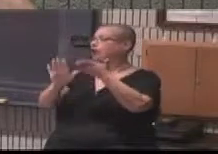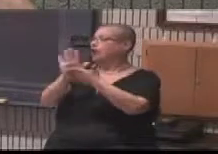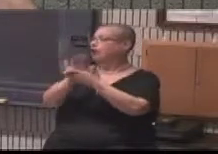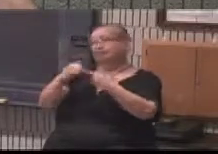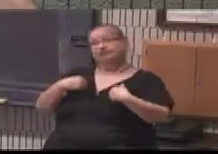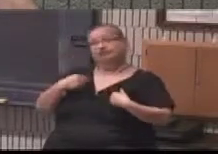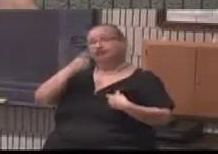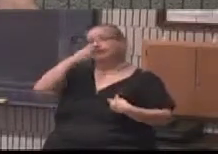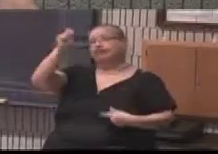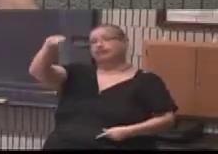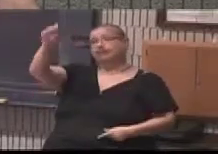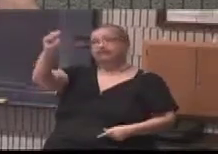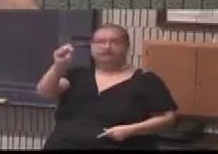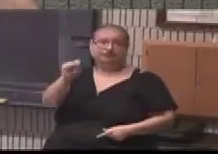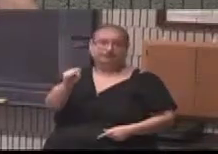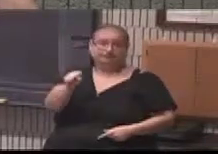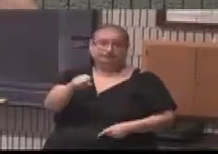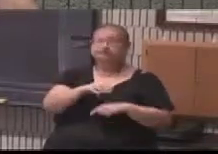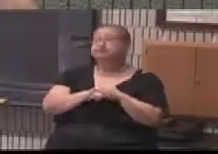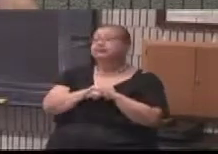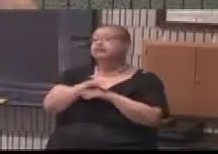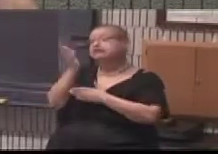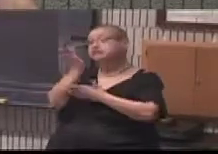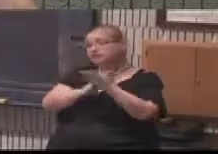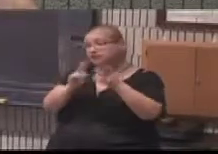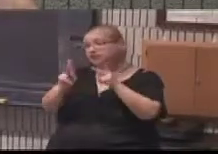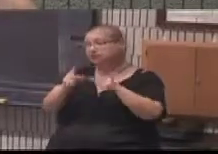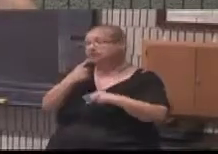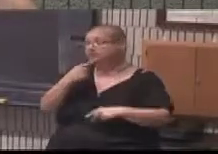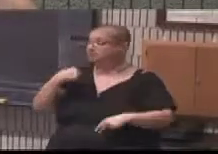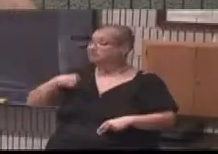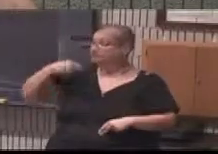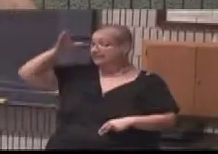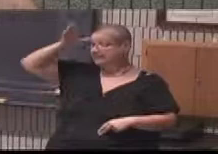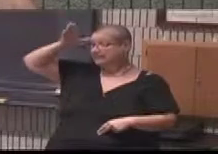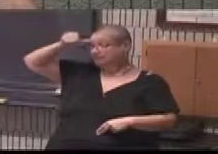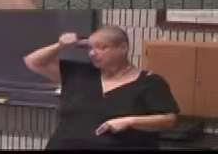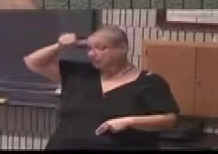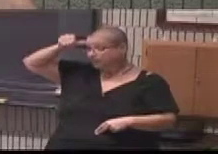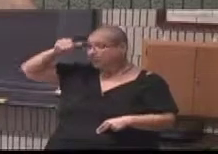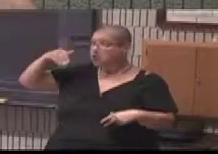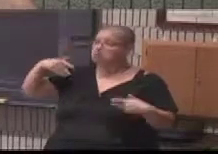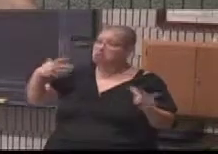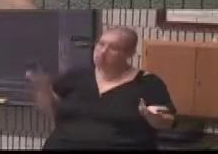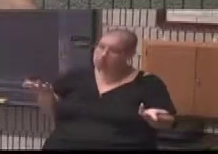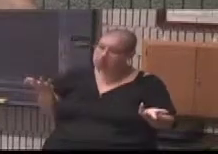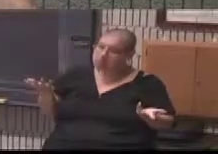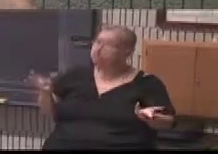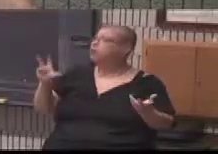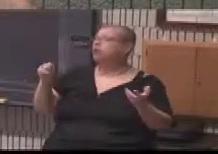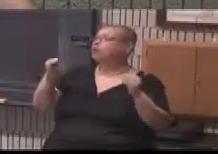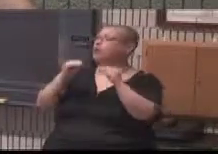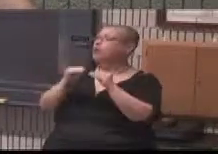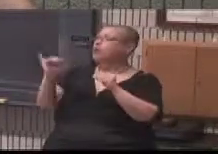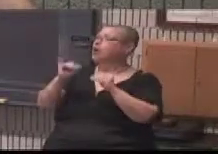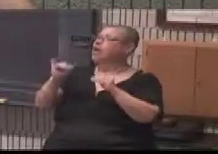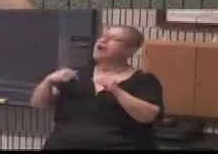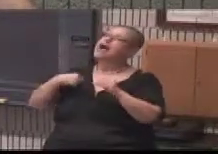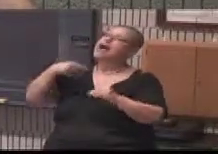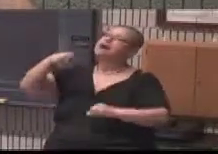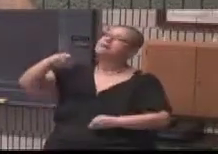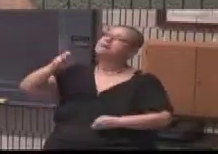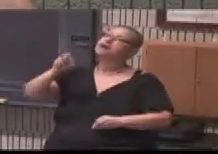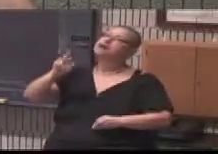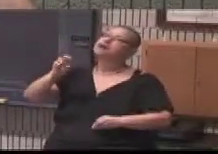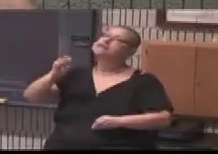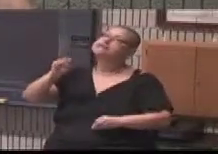which I did. Some would say like to say that I'm stubborn, but I like to think that I'm persistent. So I don't give up